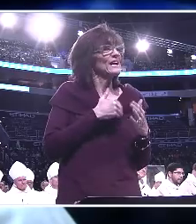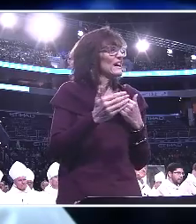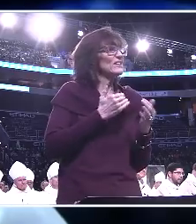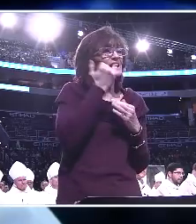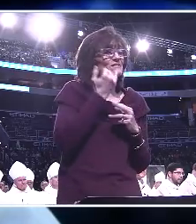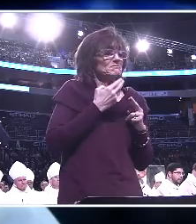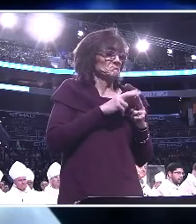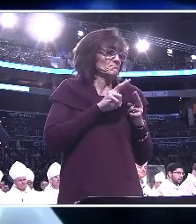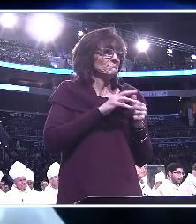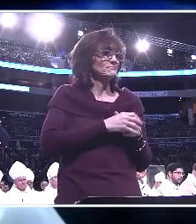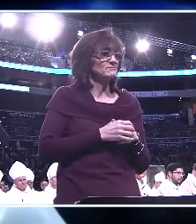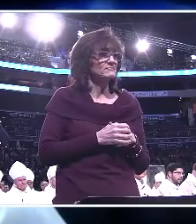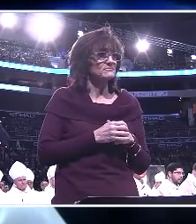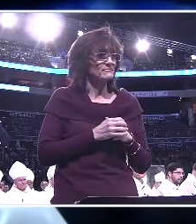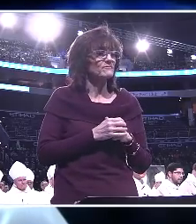it was just for a couple days."